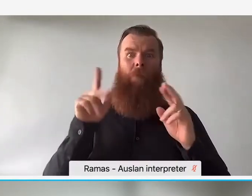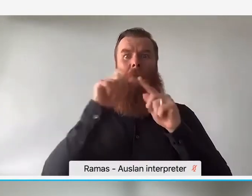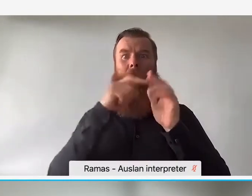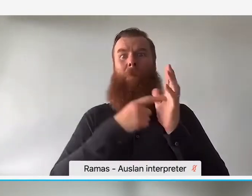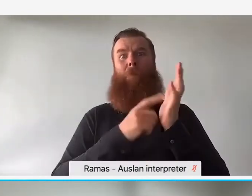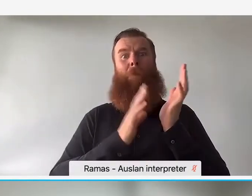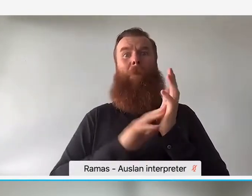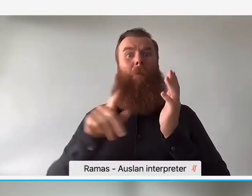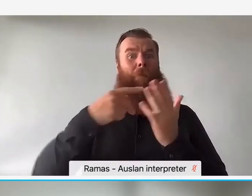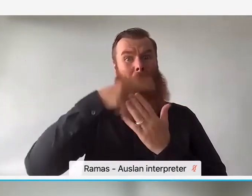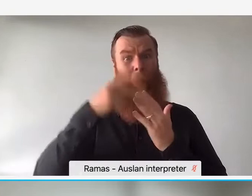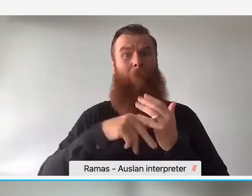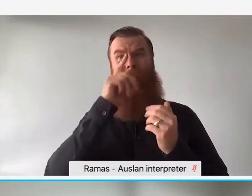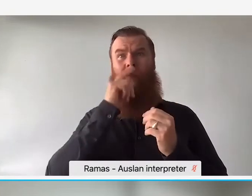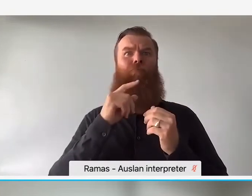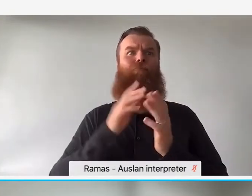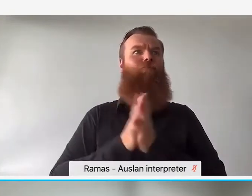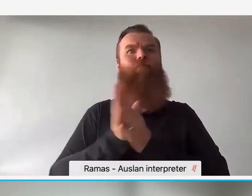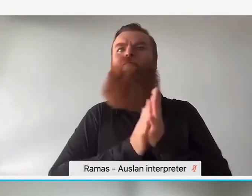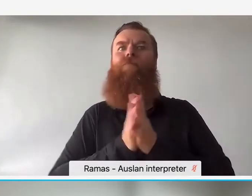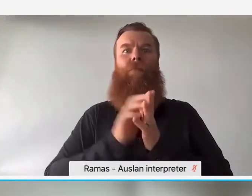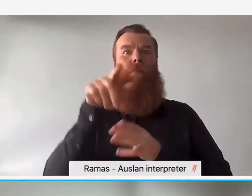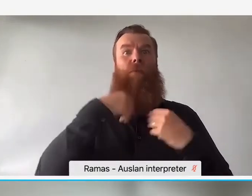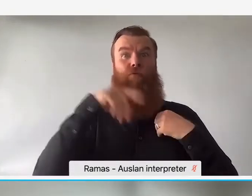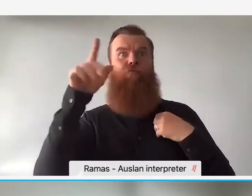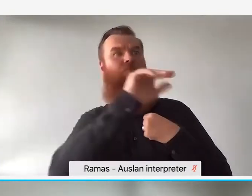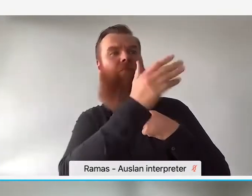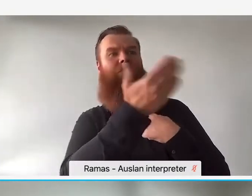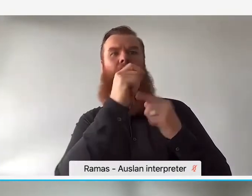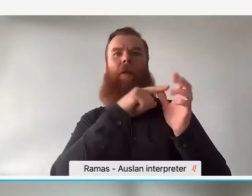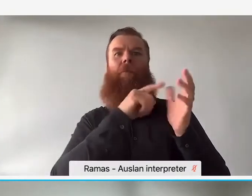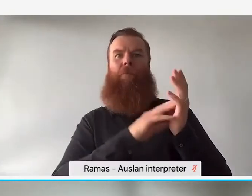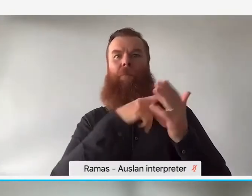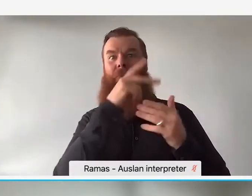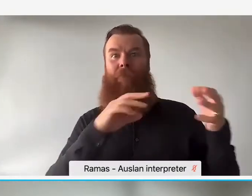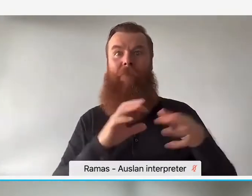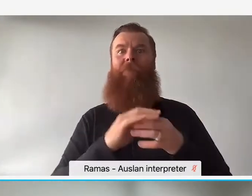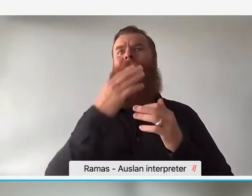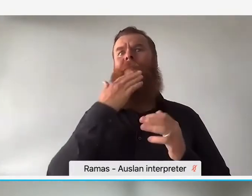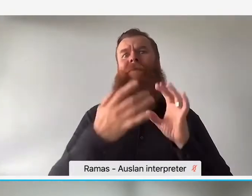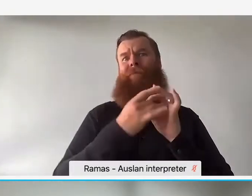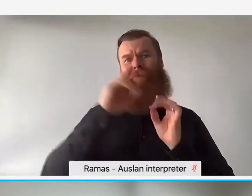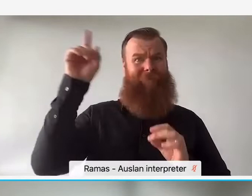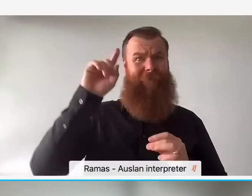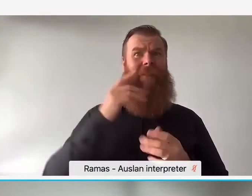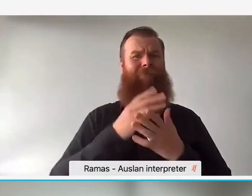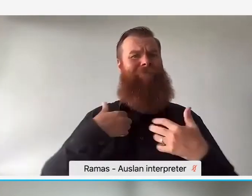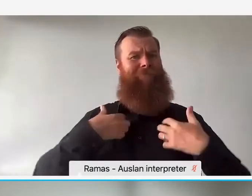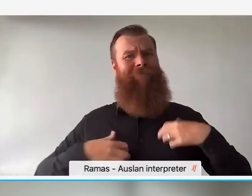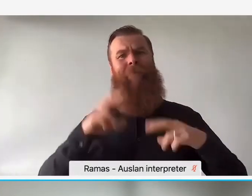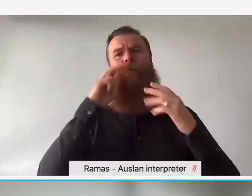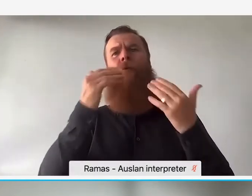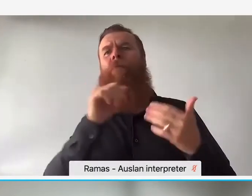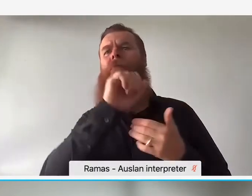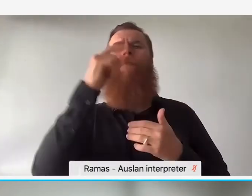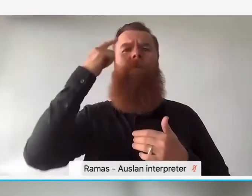and your businesses. Many thanks for coming and attending today, and we look forward to your thoughts and reflections after